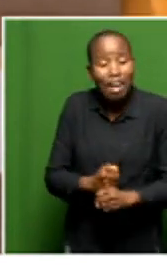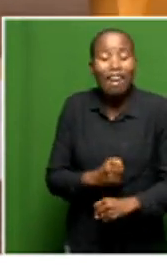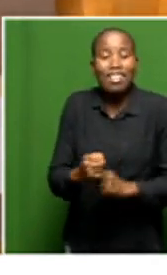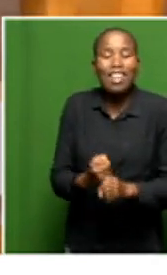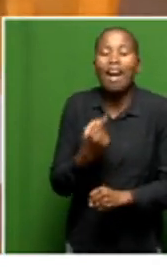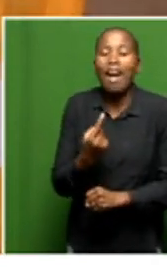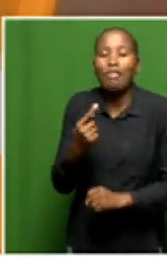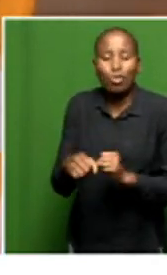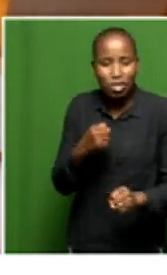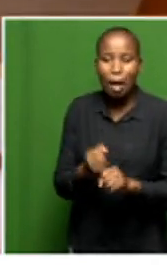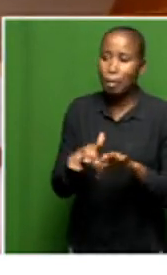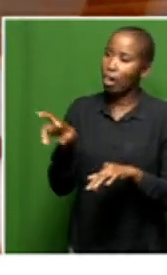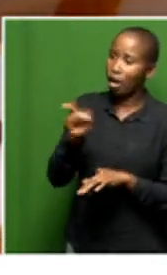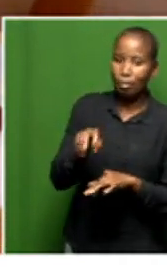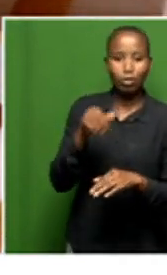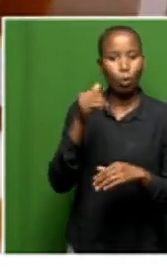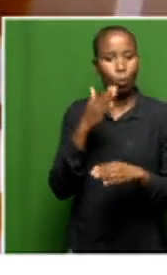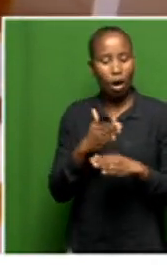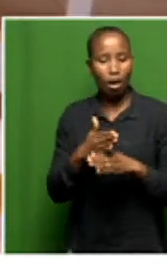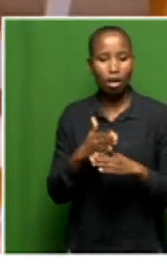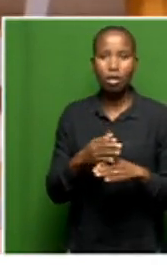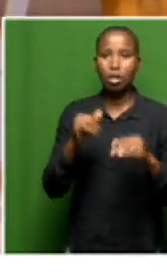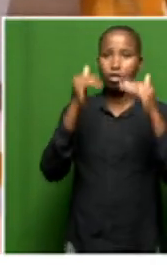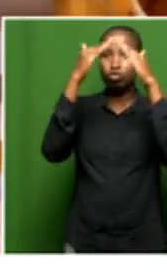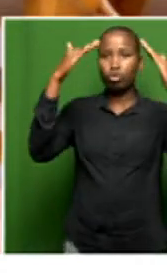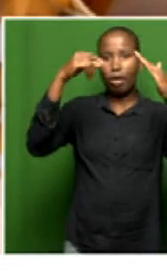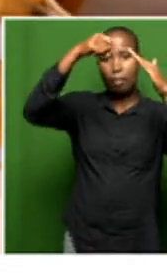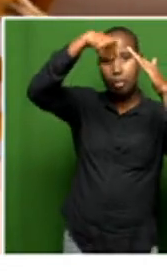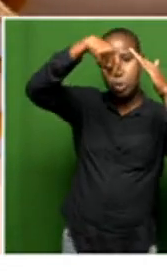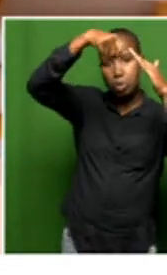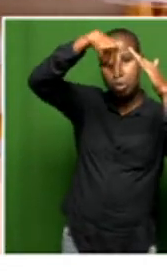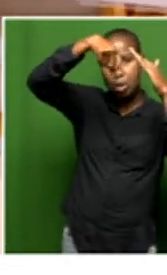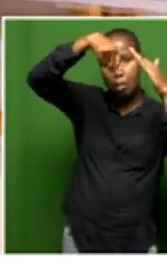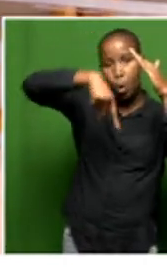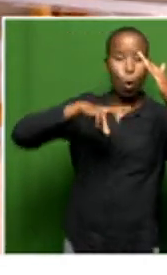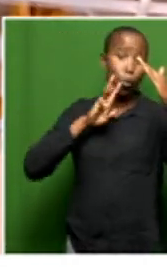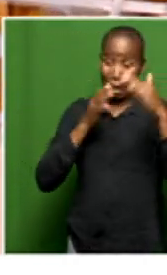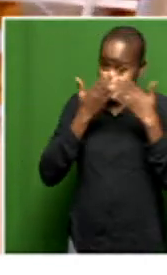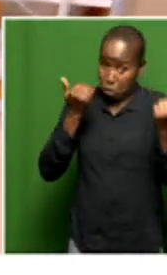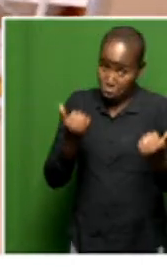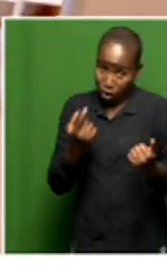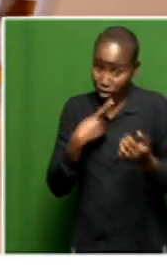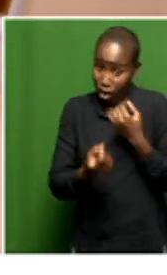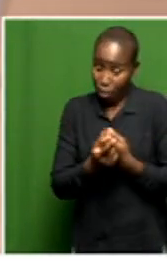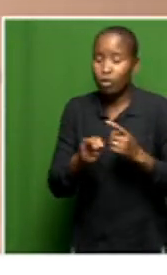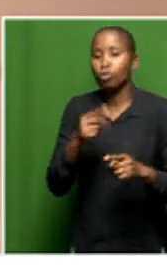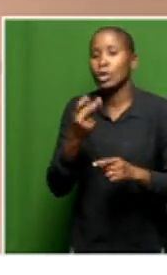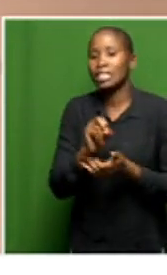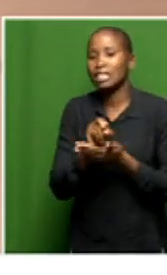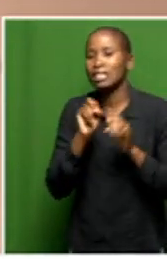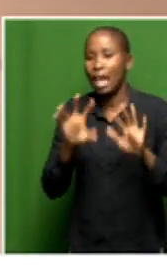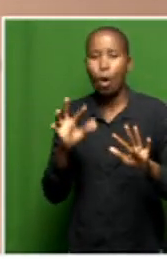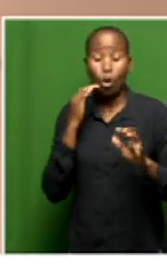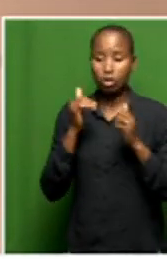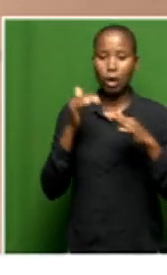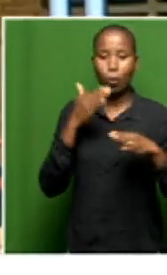year. The roof will leak. I don't know if it will leak intentionally, 2012 coming till I was employed.